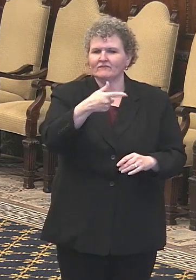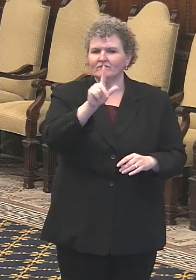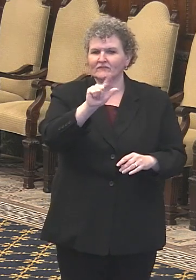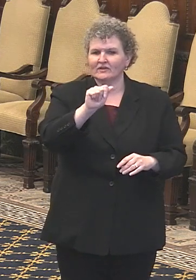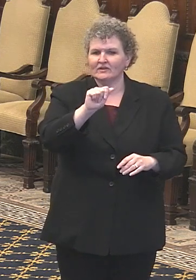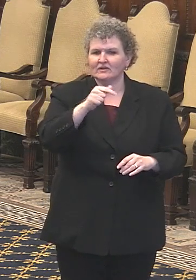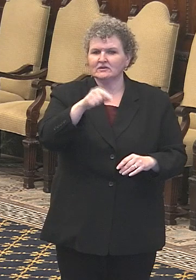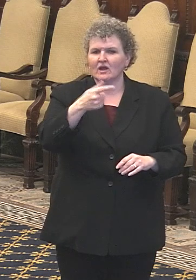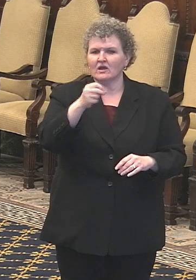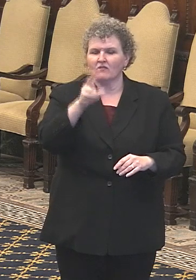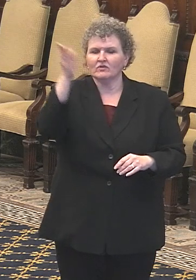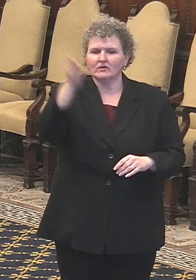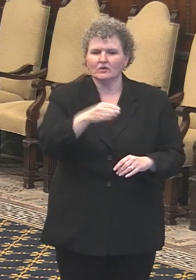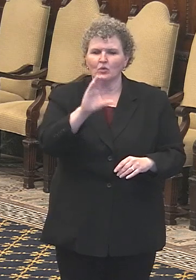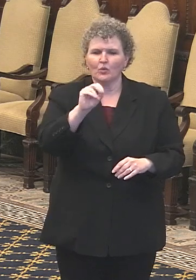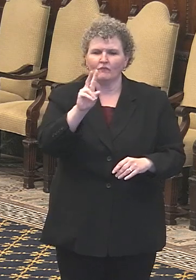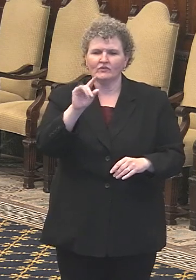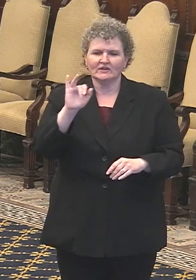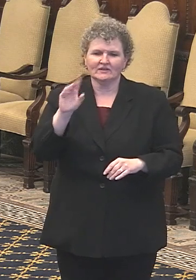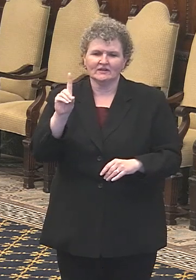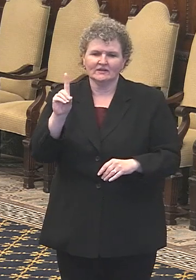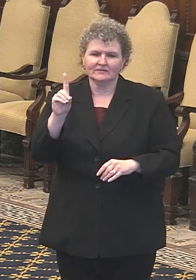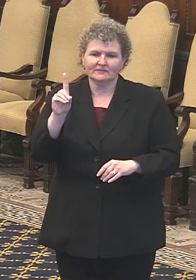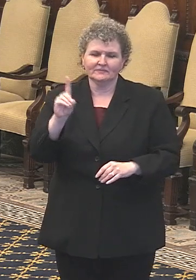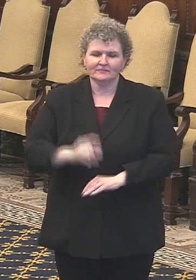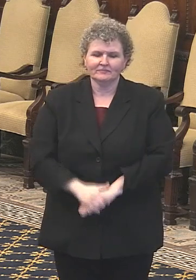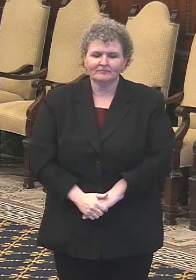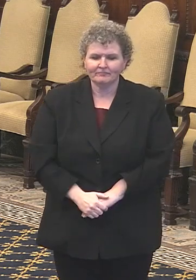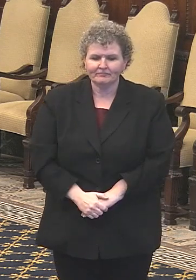that definitely we're not necessarily past the worst of this. There's still far